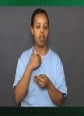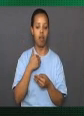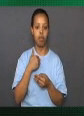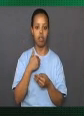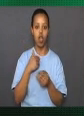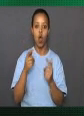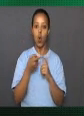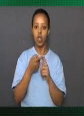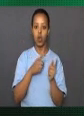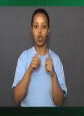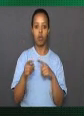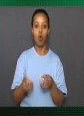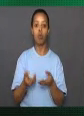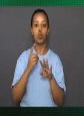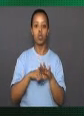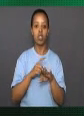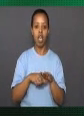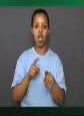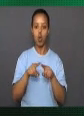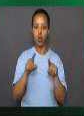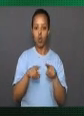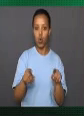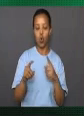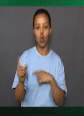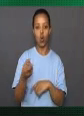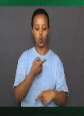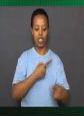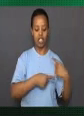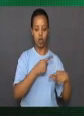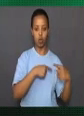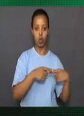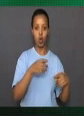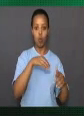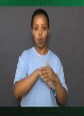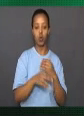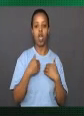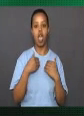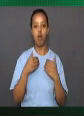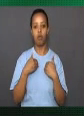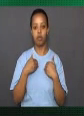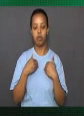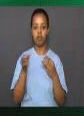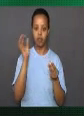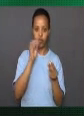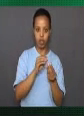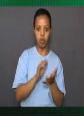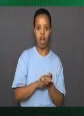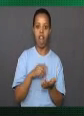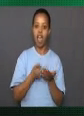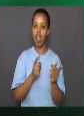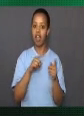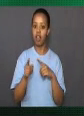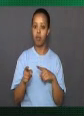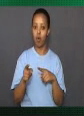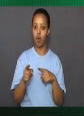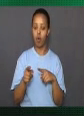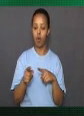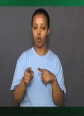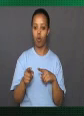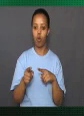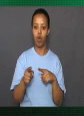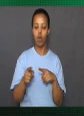are usually several generations in the colony. This increases the